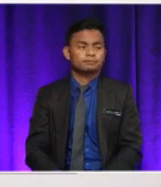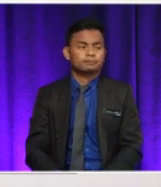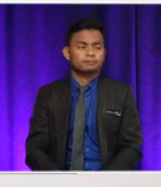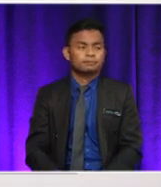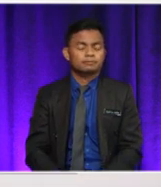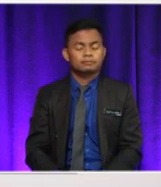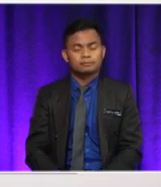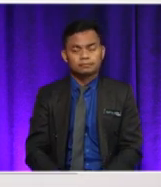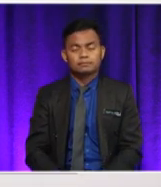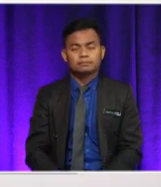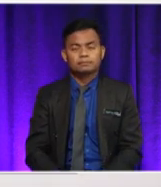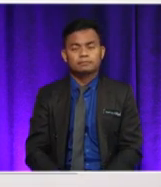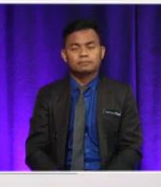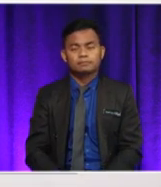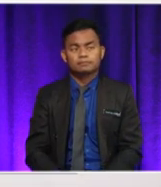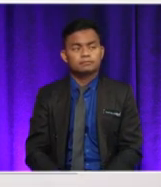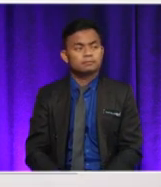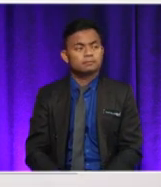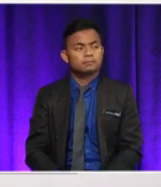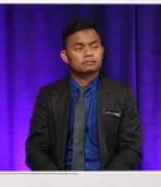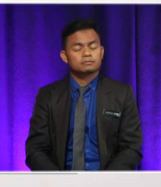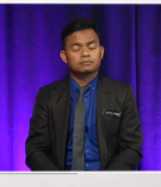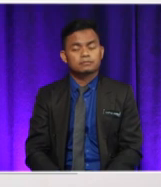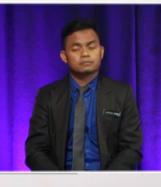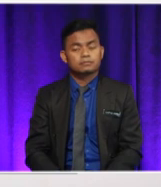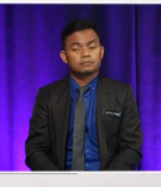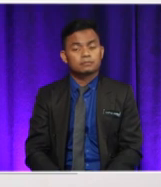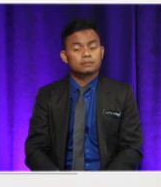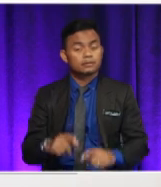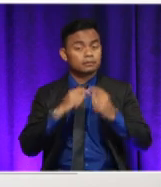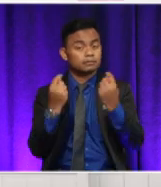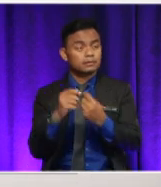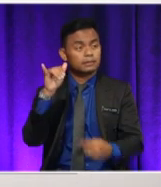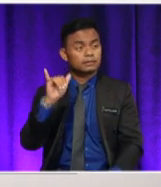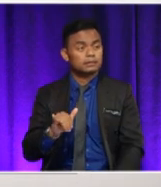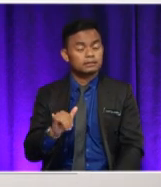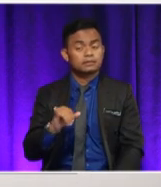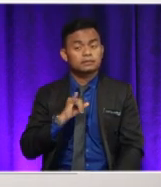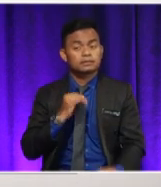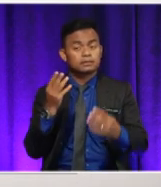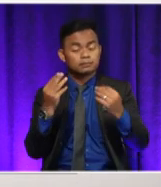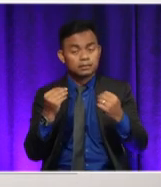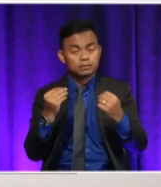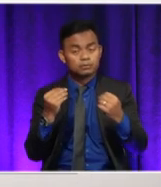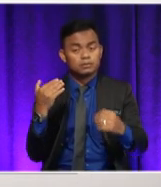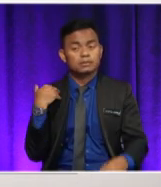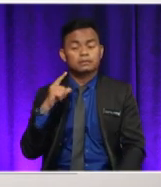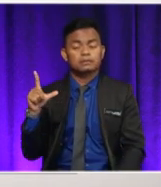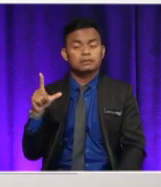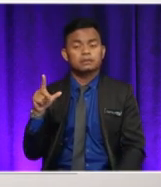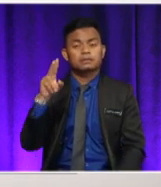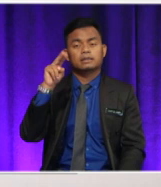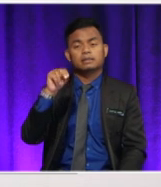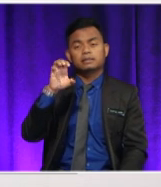Me again? Okay. The places I like to travel in the world is New Zealand. This is because New Zealand